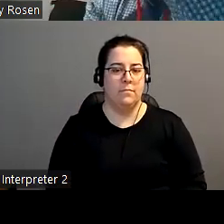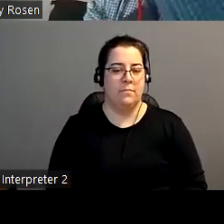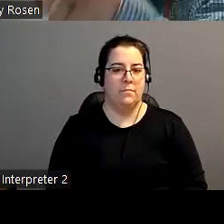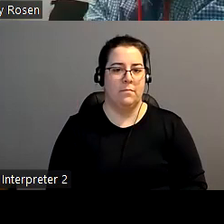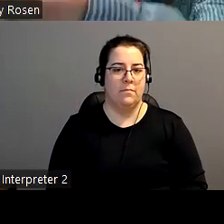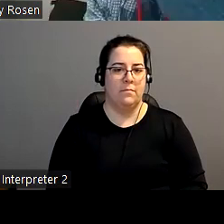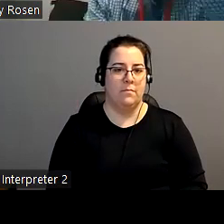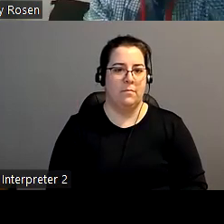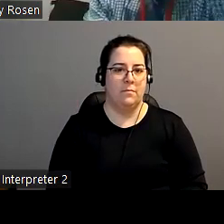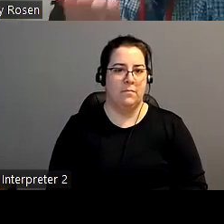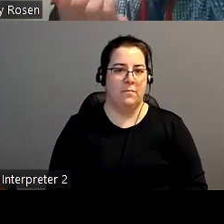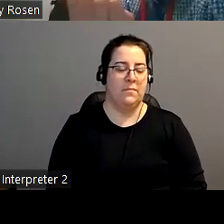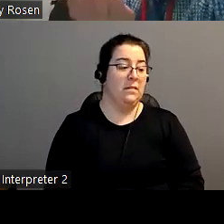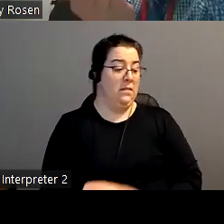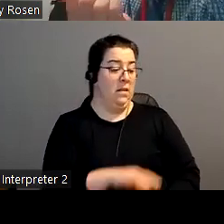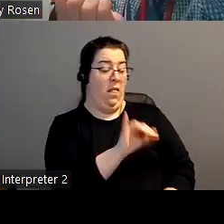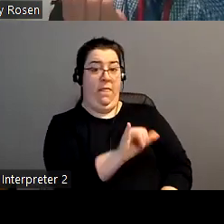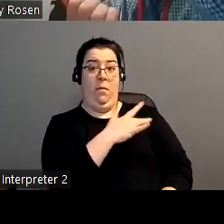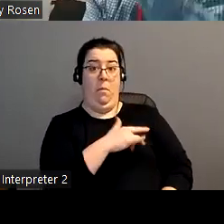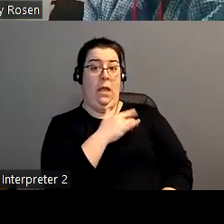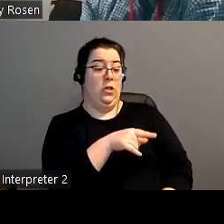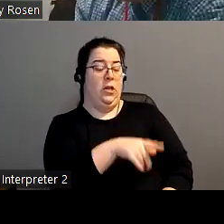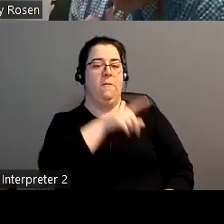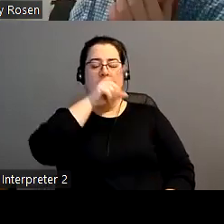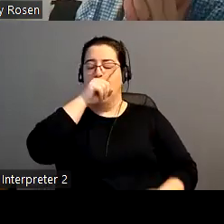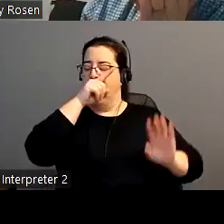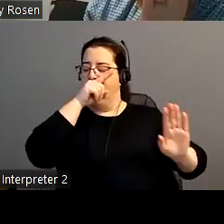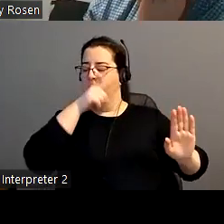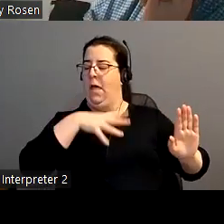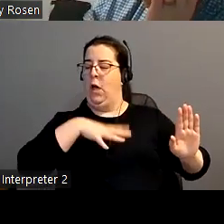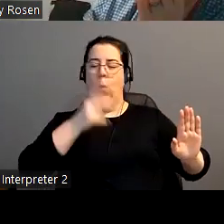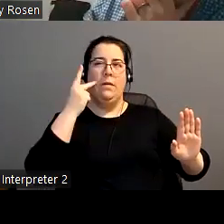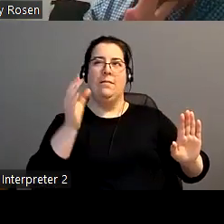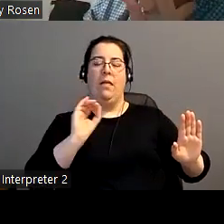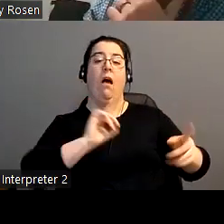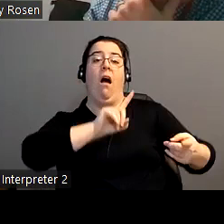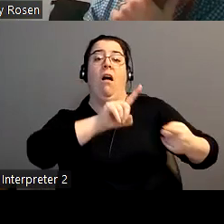the EMS. You need to bring me the EMS document.